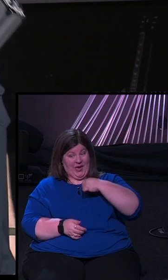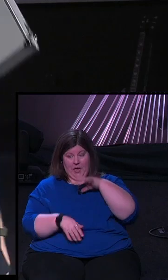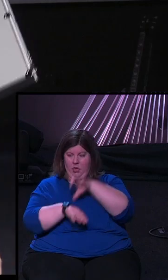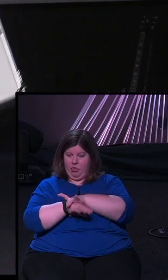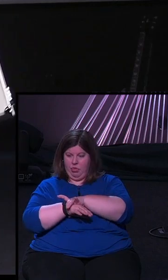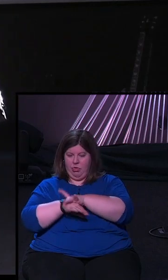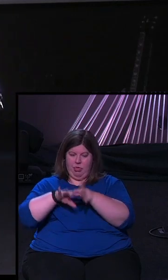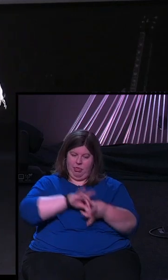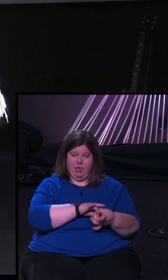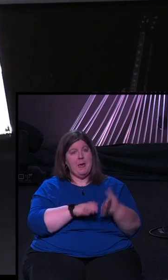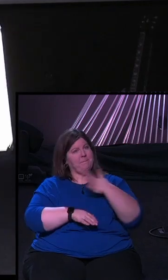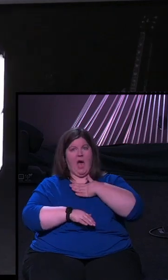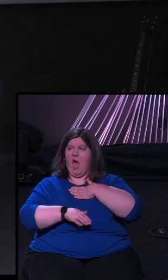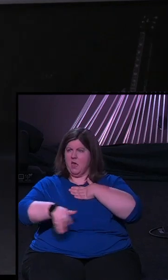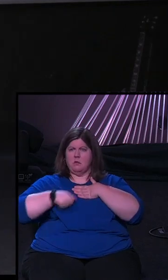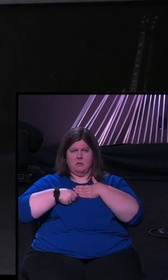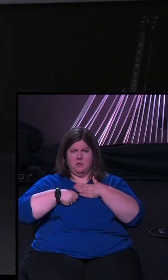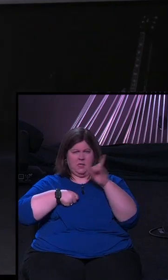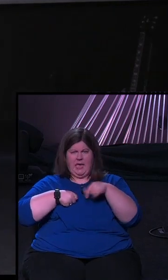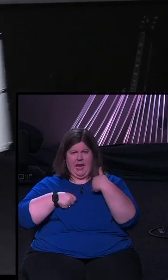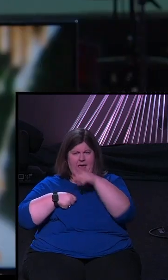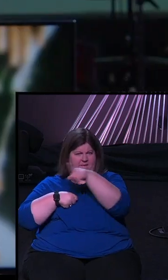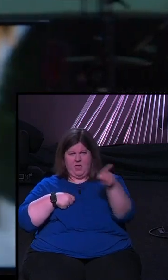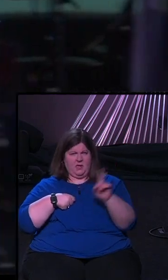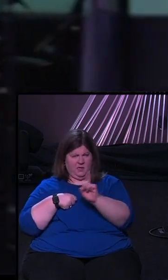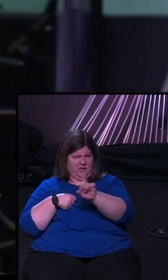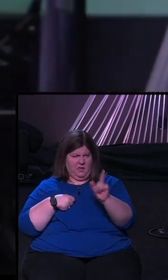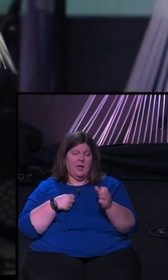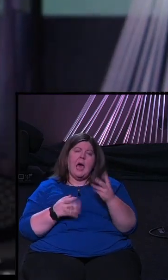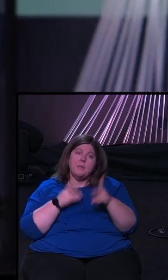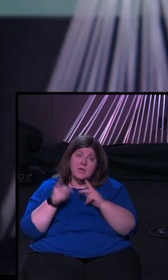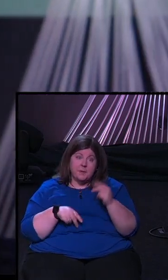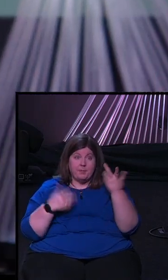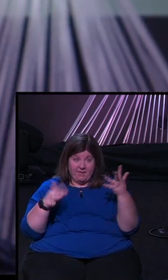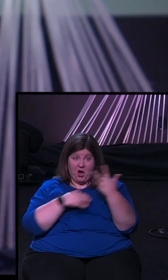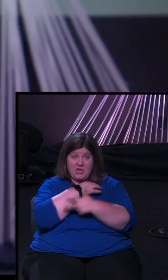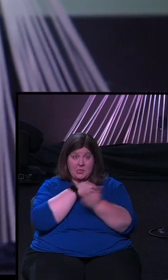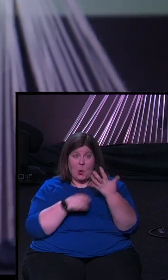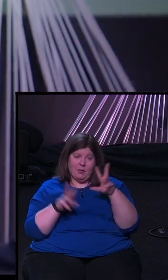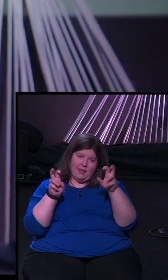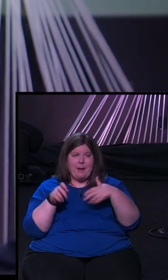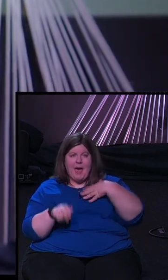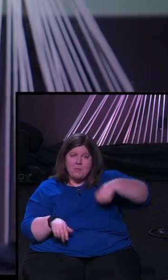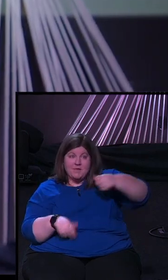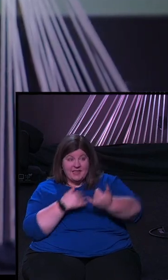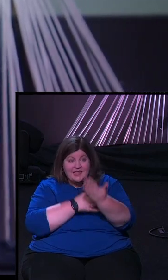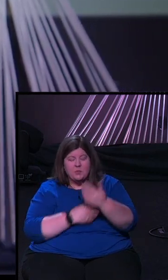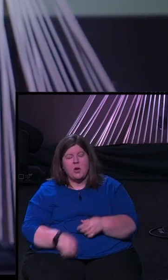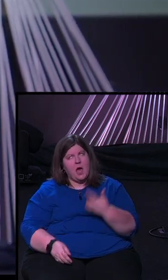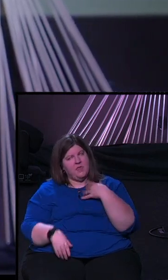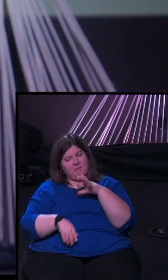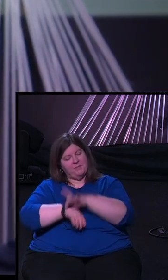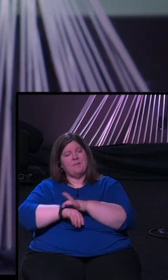mine. You can't have it. I already told you, you know how many people walked away with my briefcase already this morning? I thought about putting this on early, but I